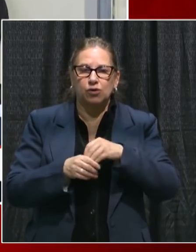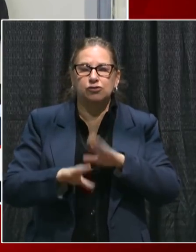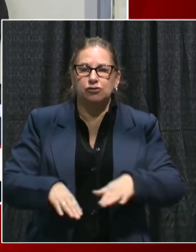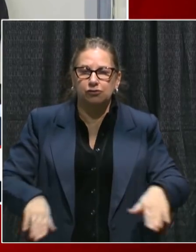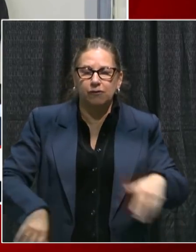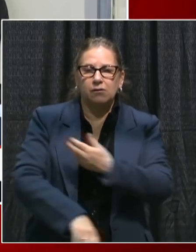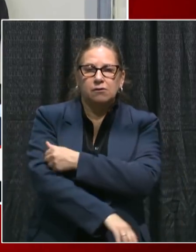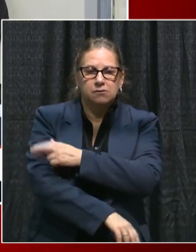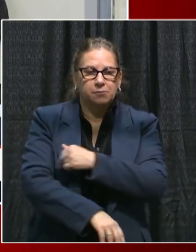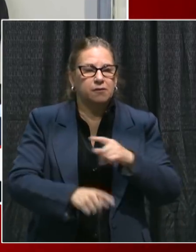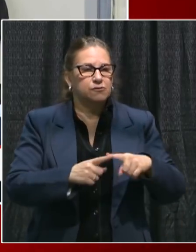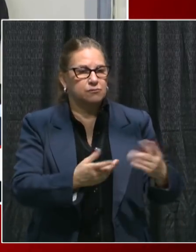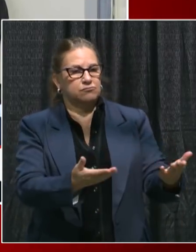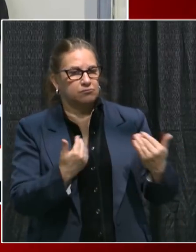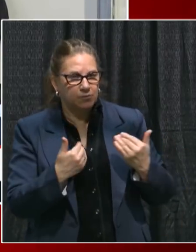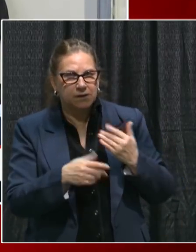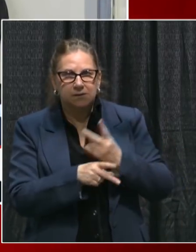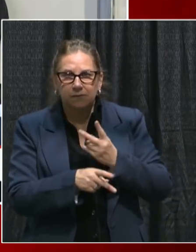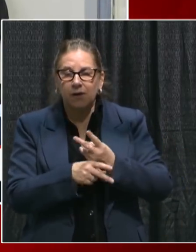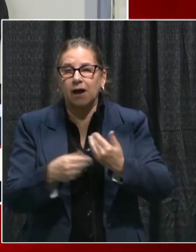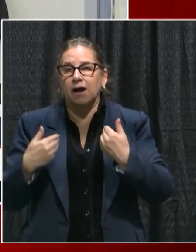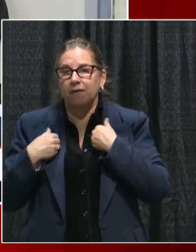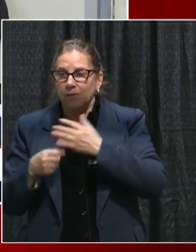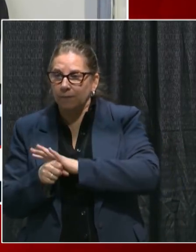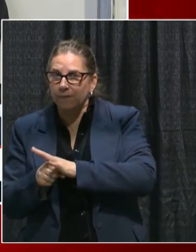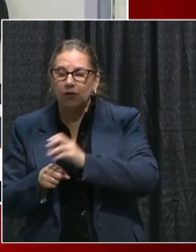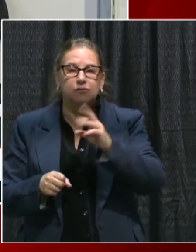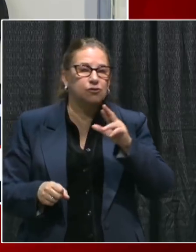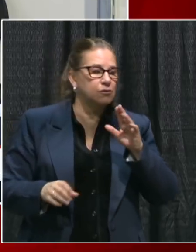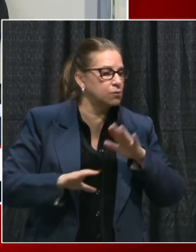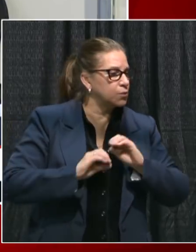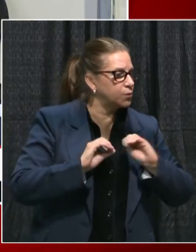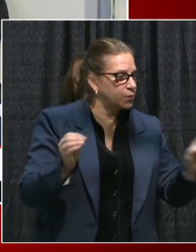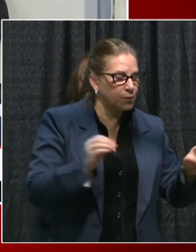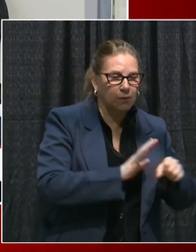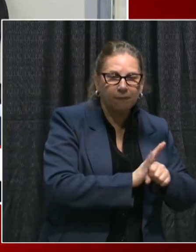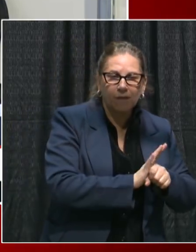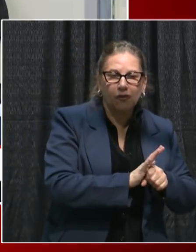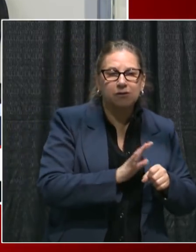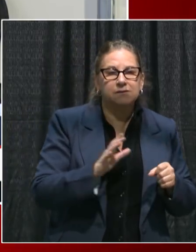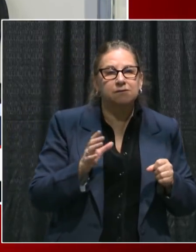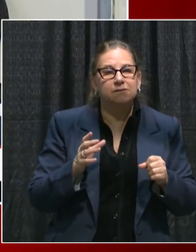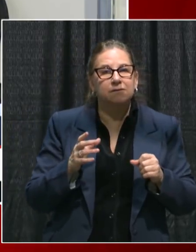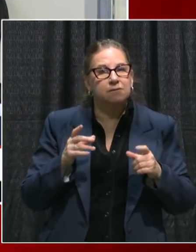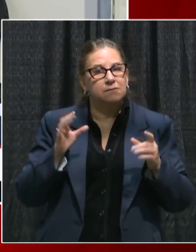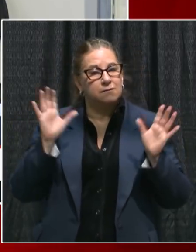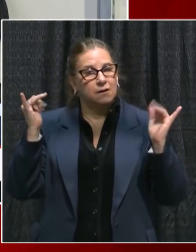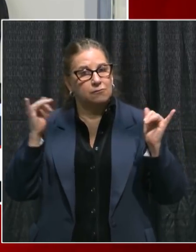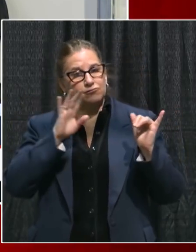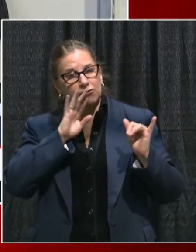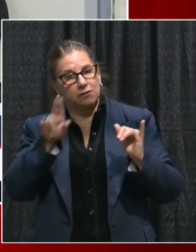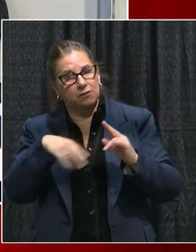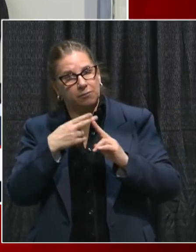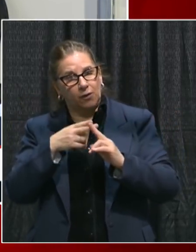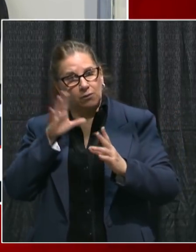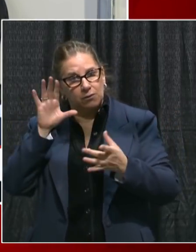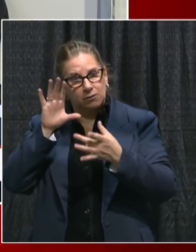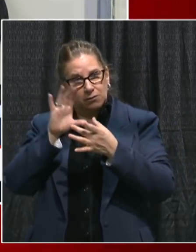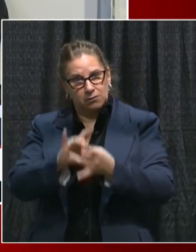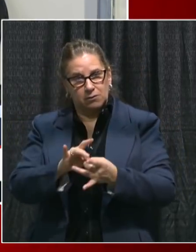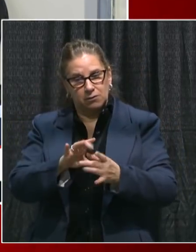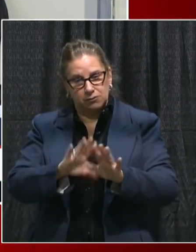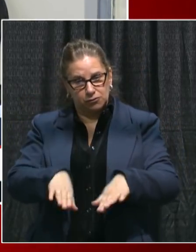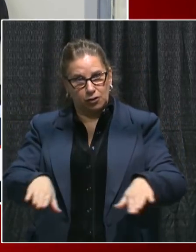or non-COVID diagnoses. As it relates to any children who are receiving care at Children's with this